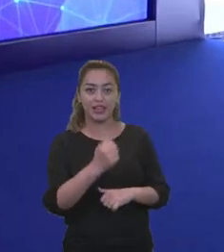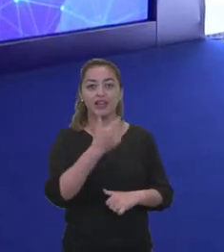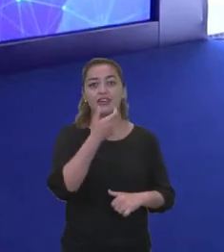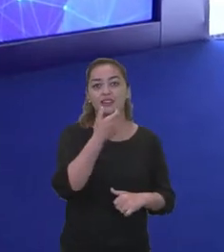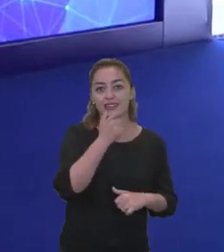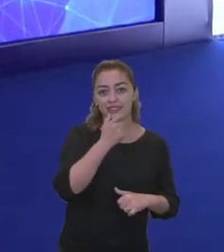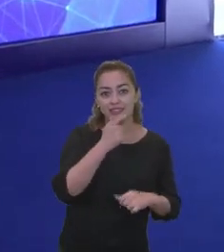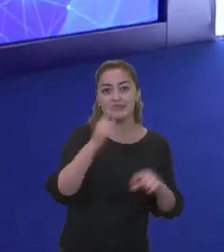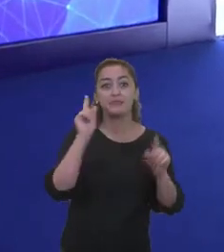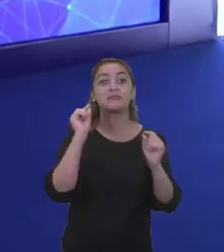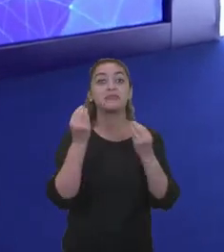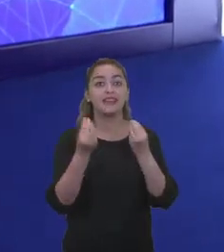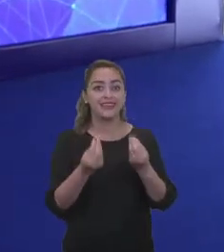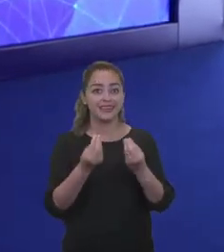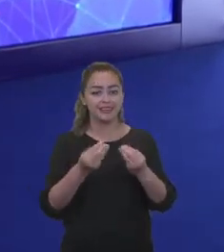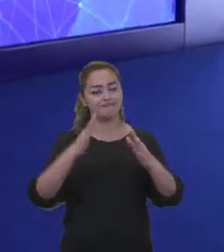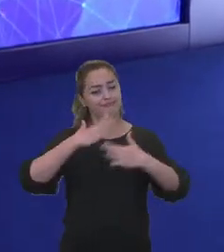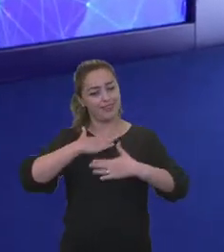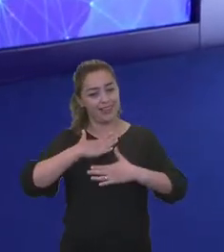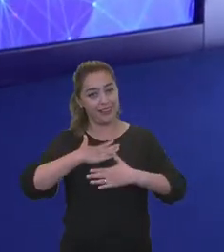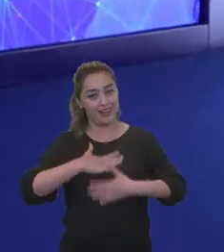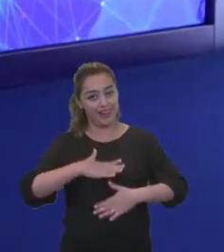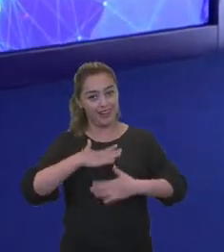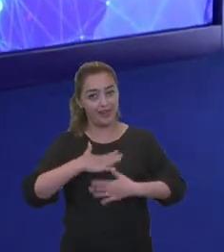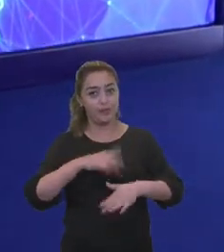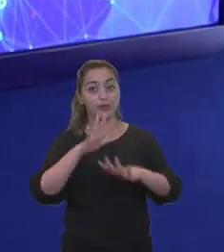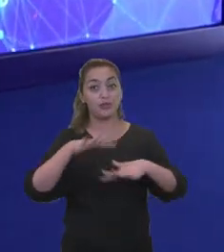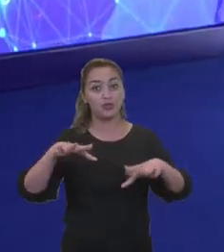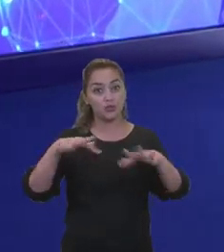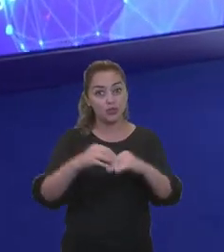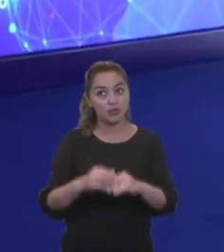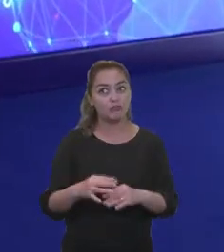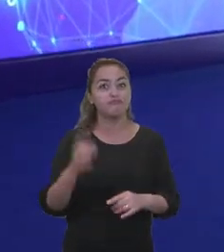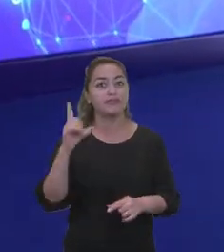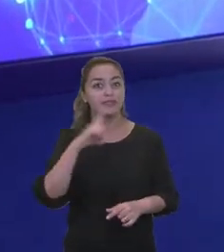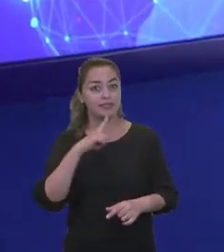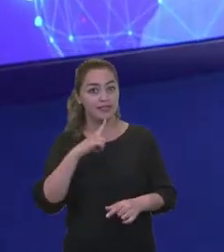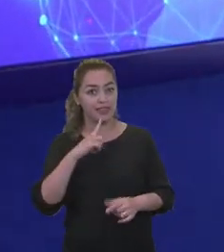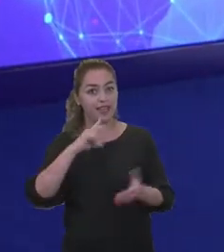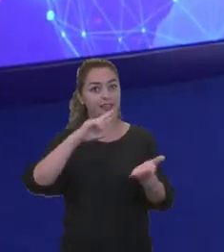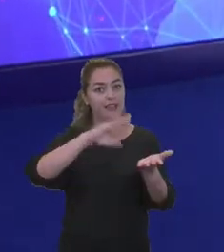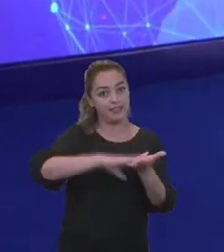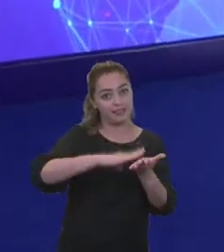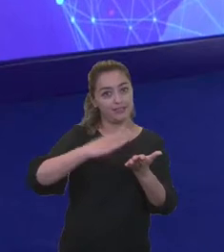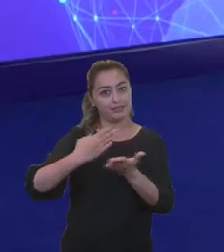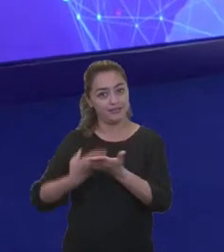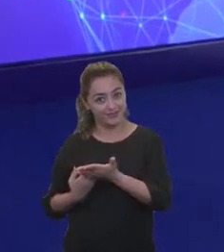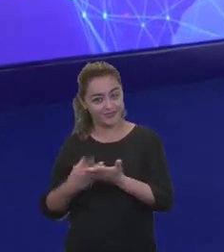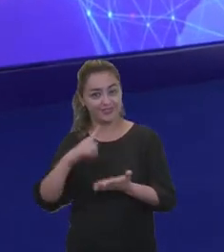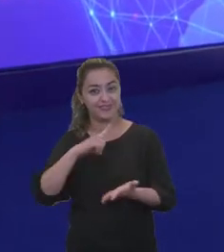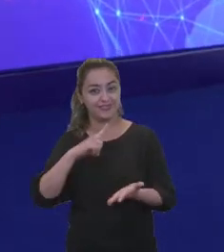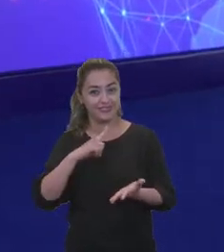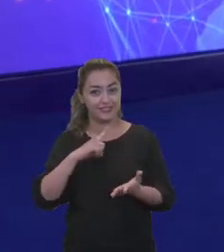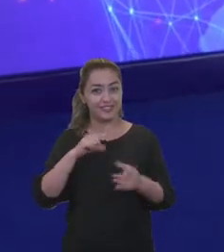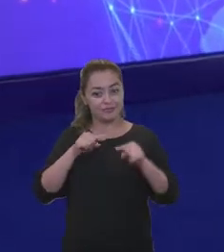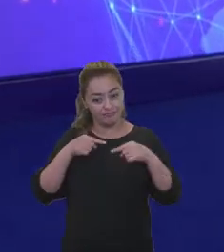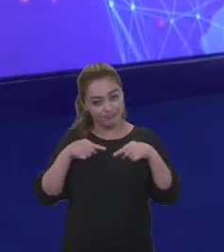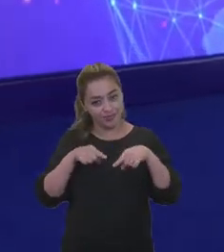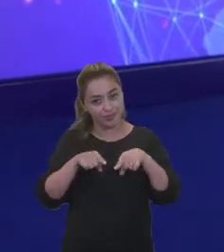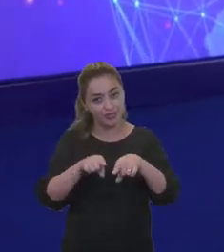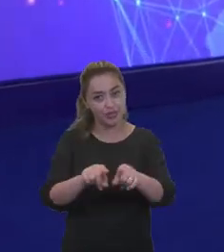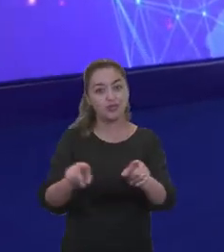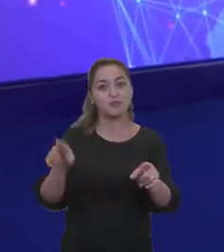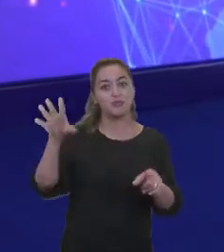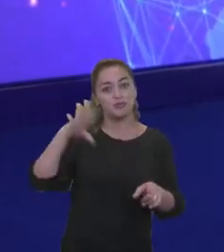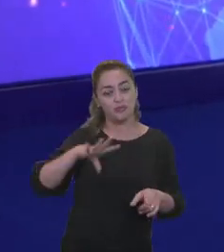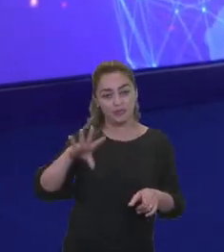speaking English so I can talk to him. But relax, because those of you who need translation, we have